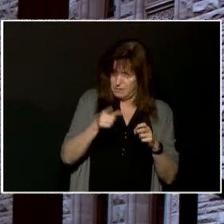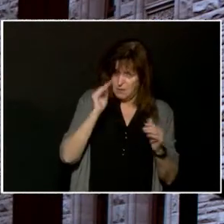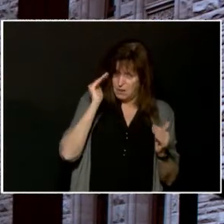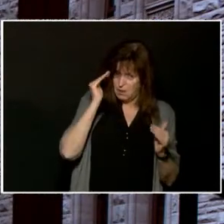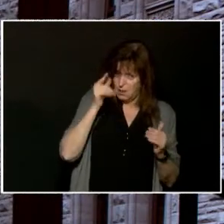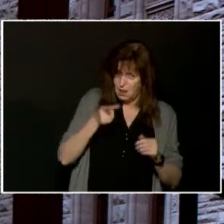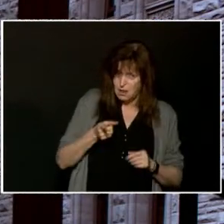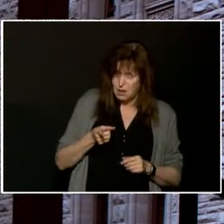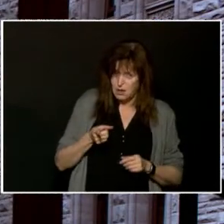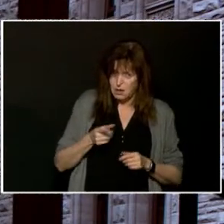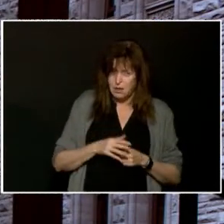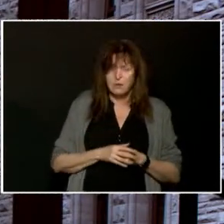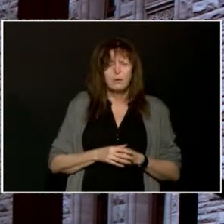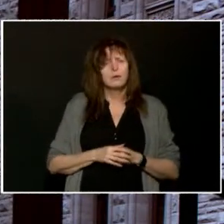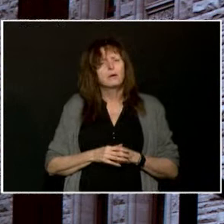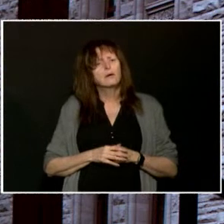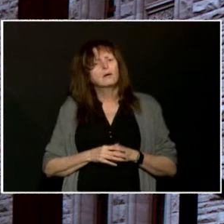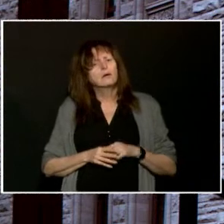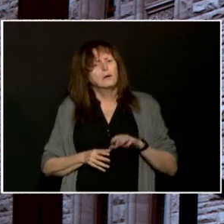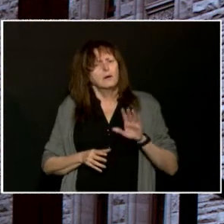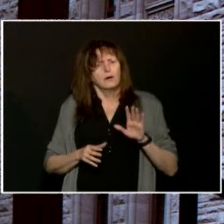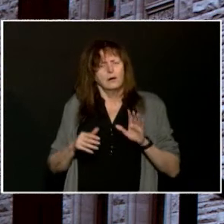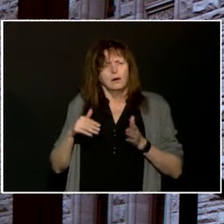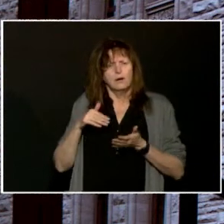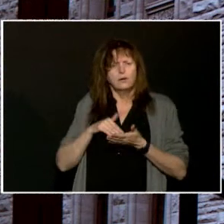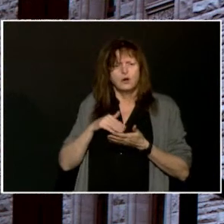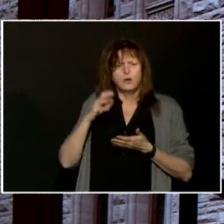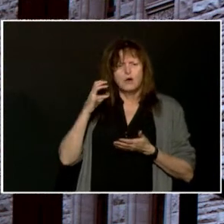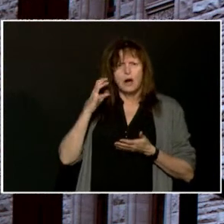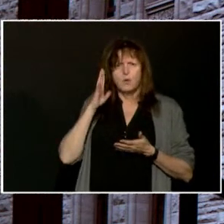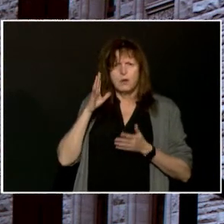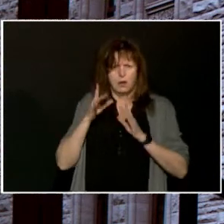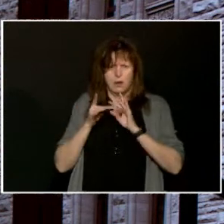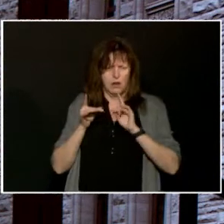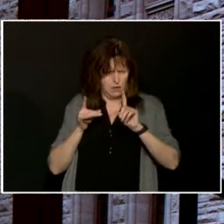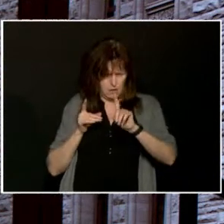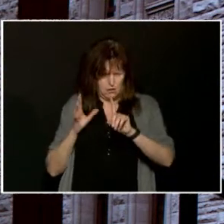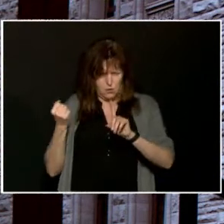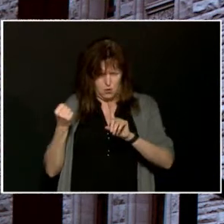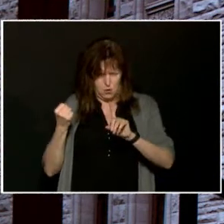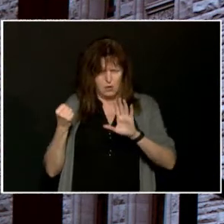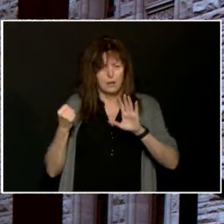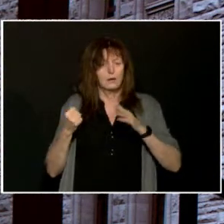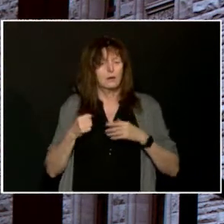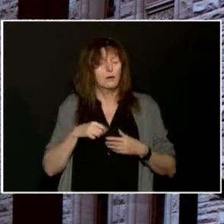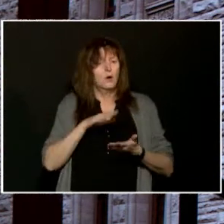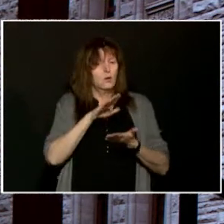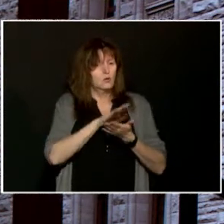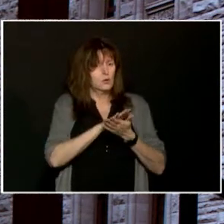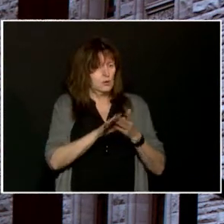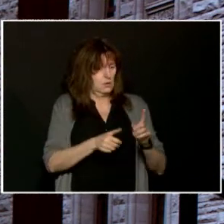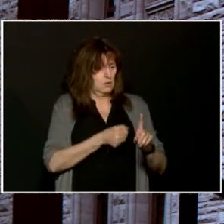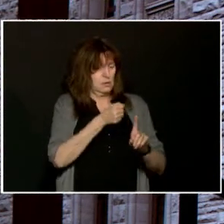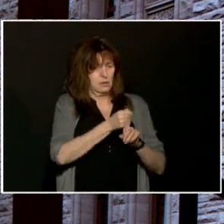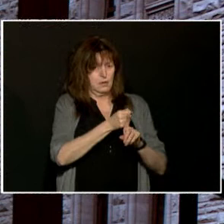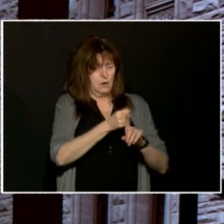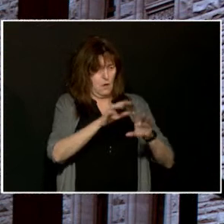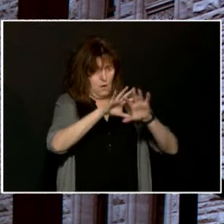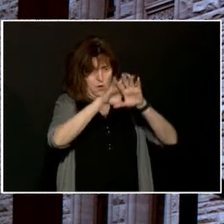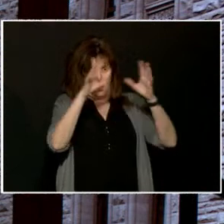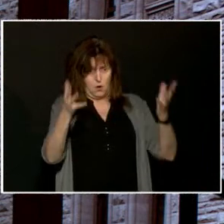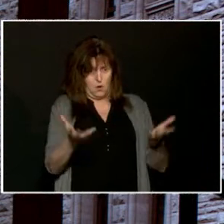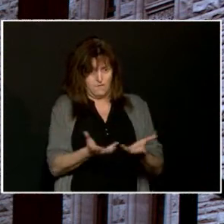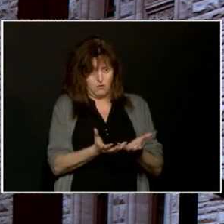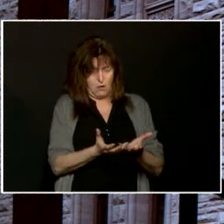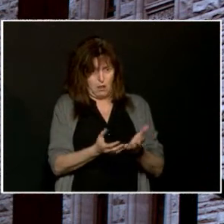I'll ask Dr. Brown to comment in a moment about the contribution of school cases to the overall modeling here in